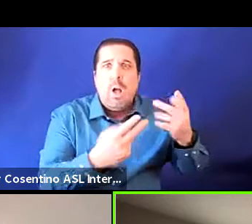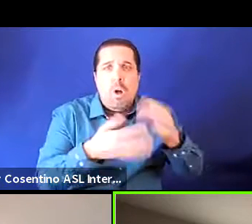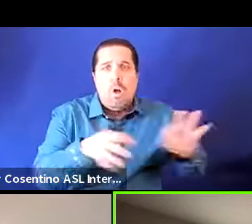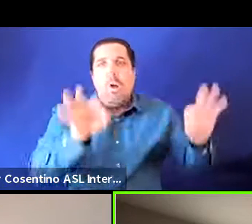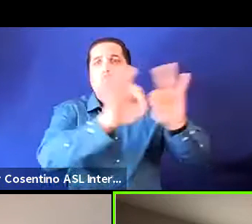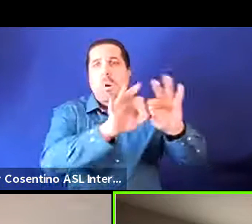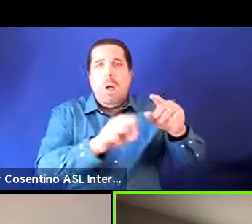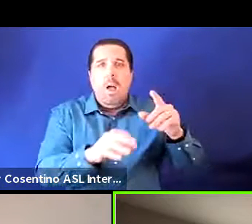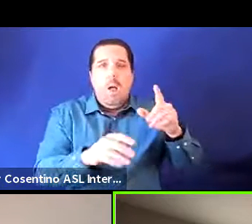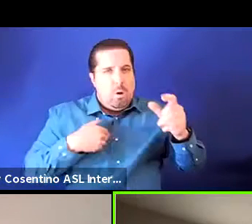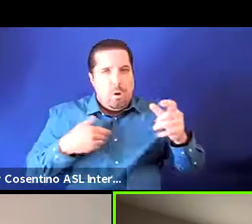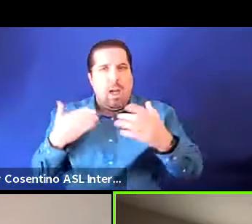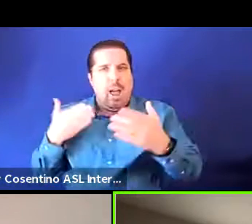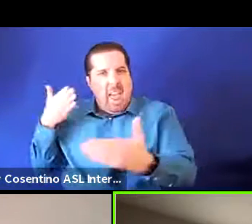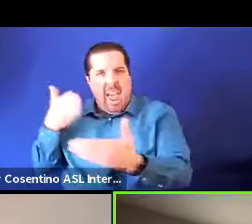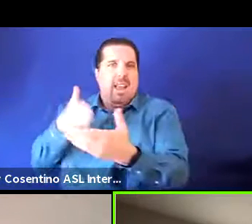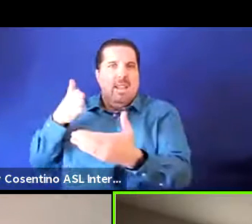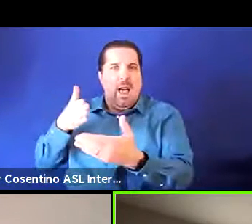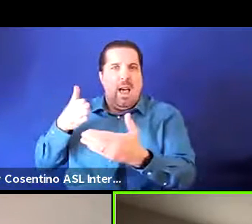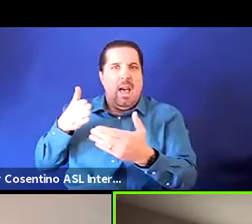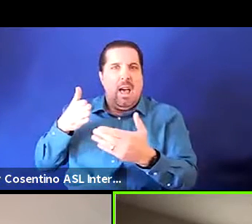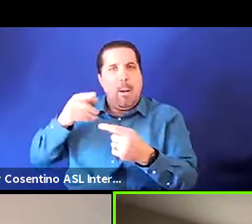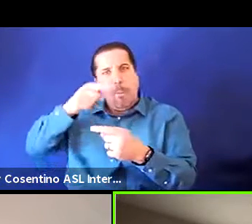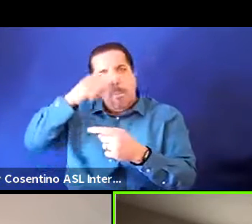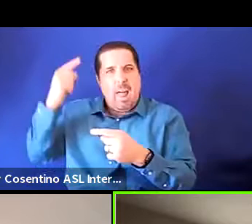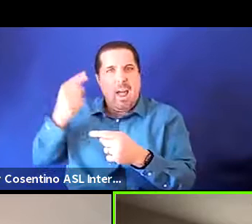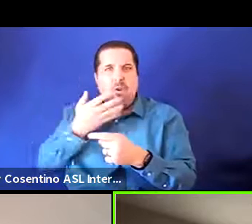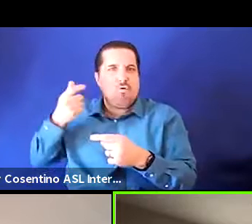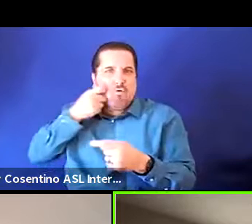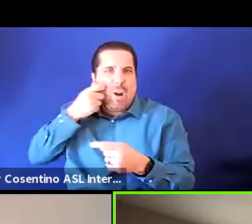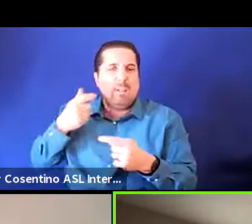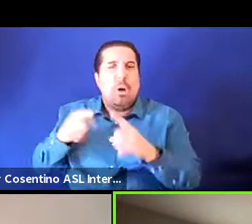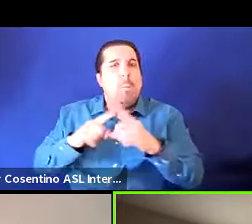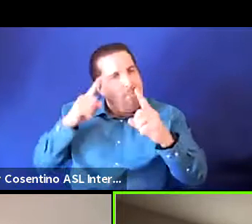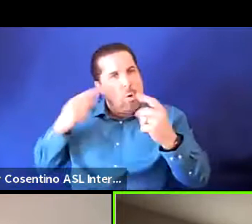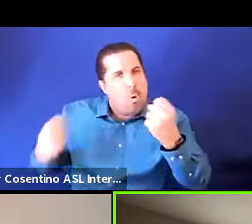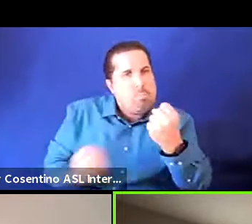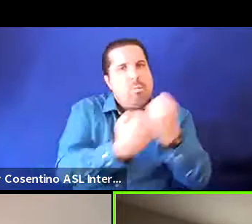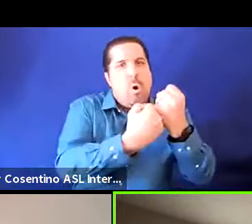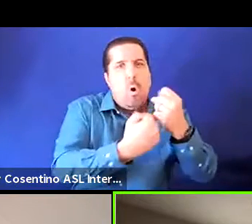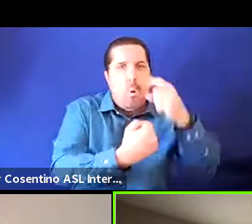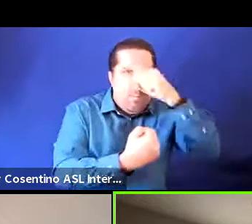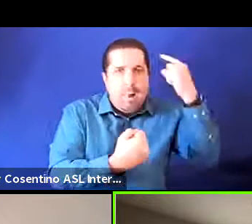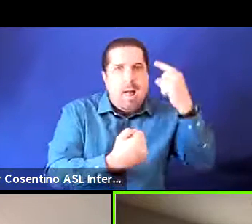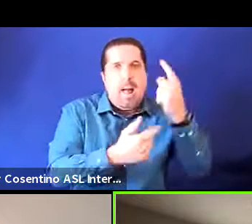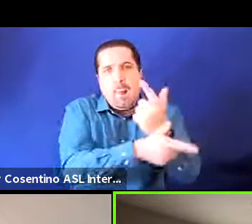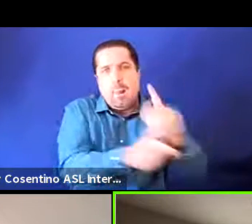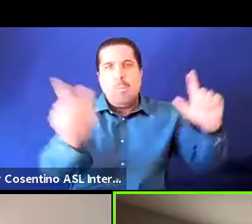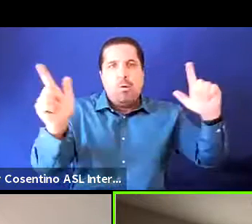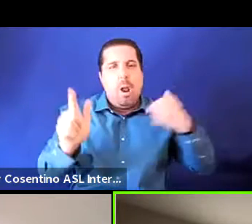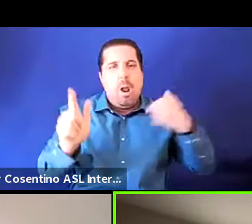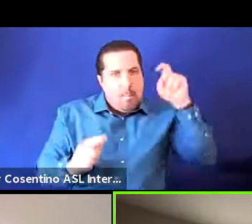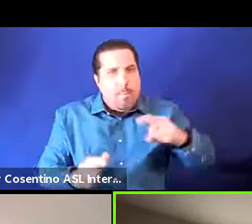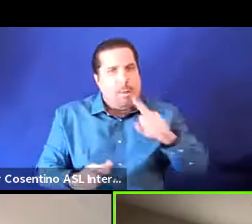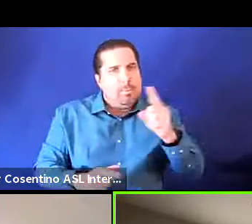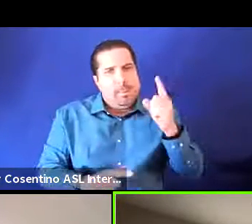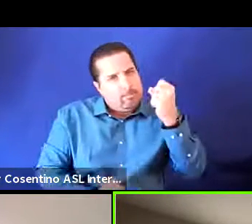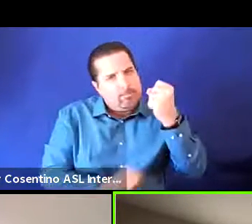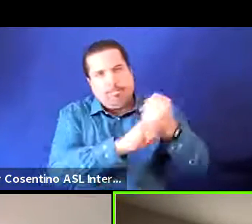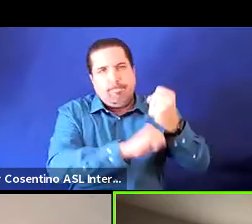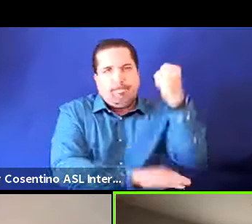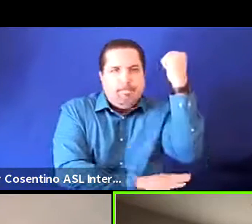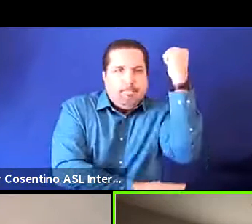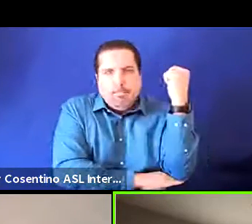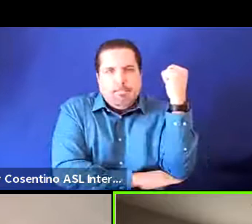anti-Black racism, but for pro-Black liberation. Because of this, I must be in solidarity, and I